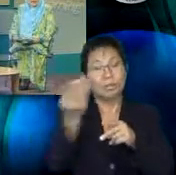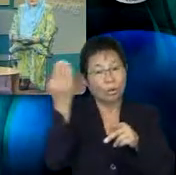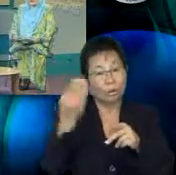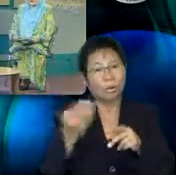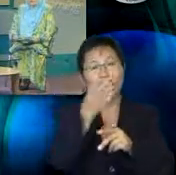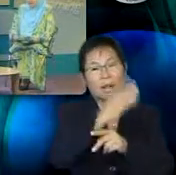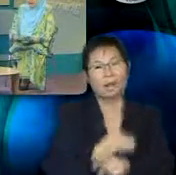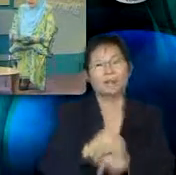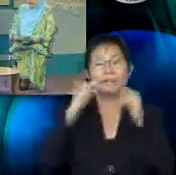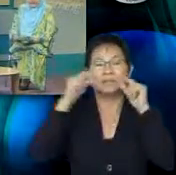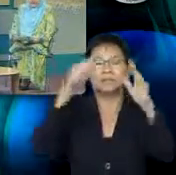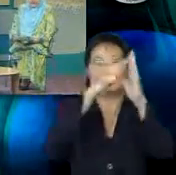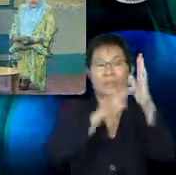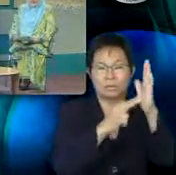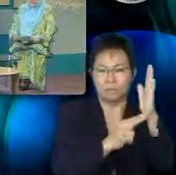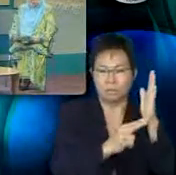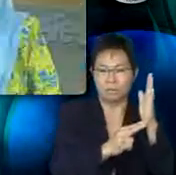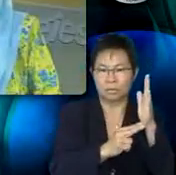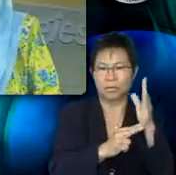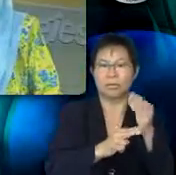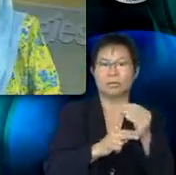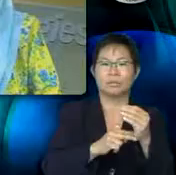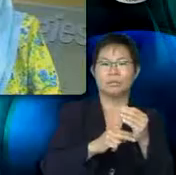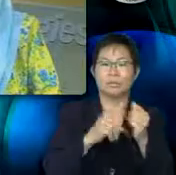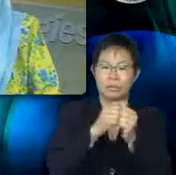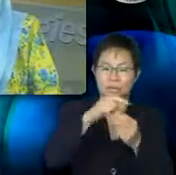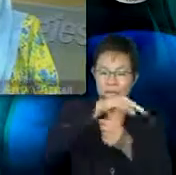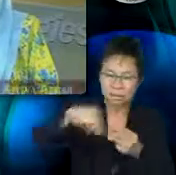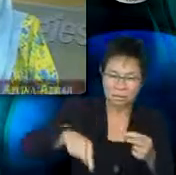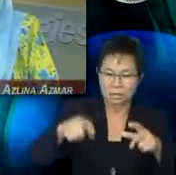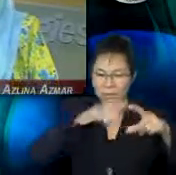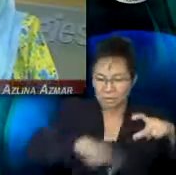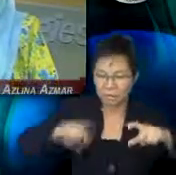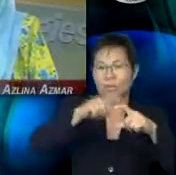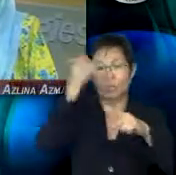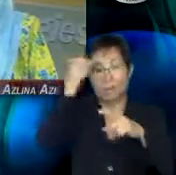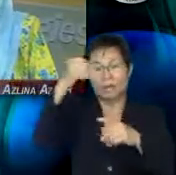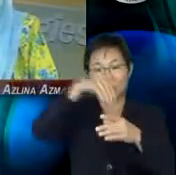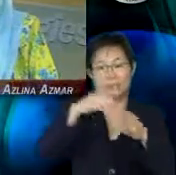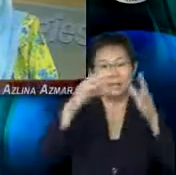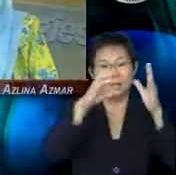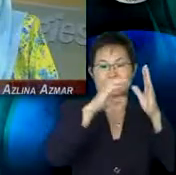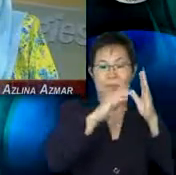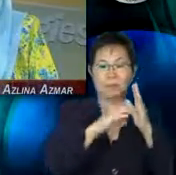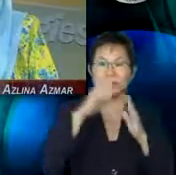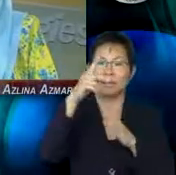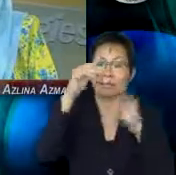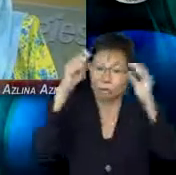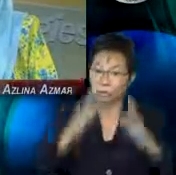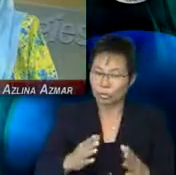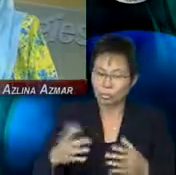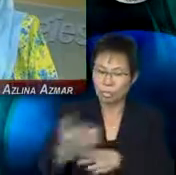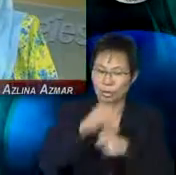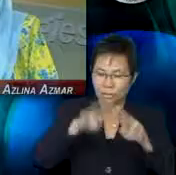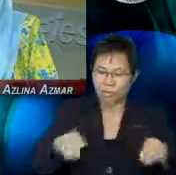commonalities, and general rules underlying the circle of ideas. In the segment you have just seen, Ms. Pritam gets her students